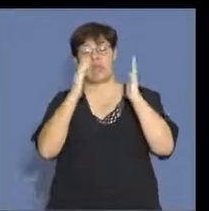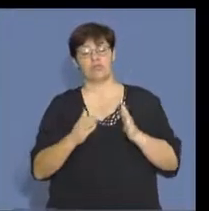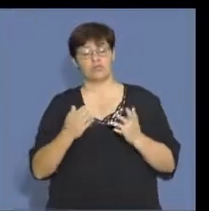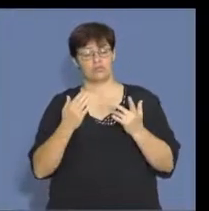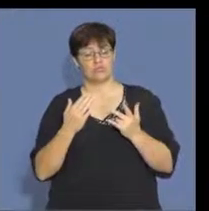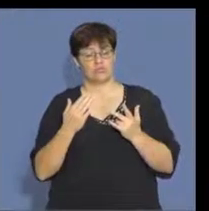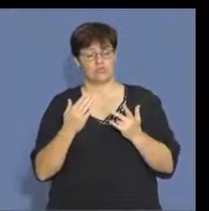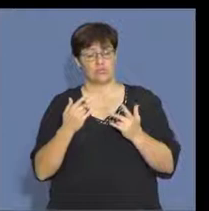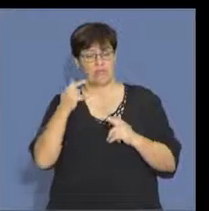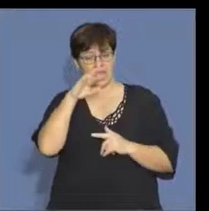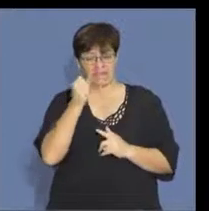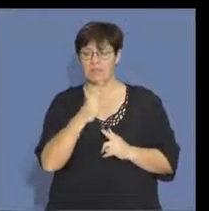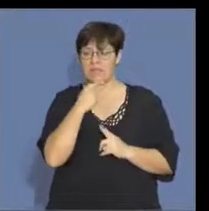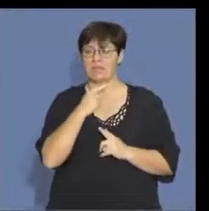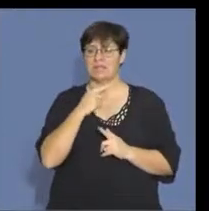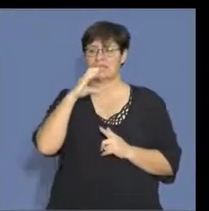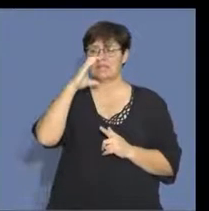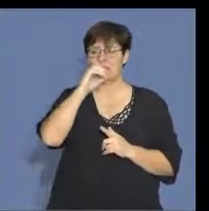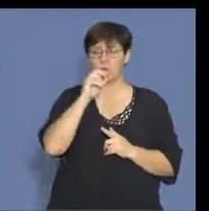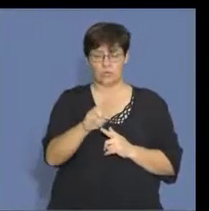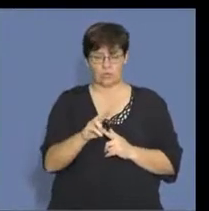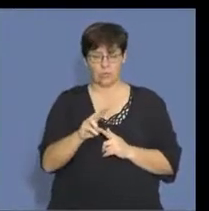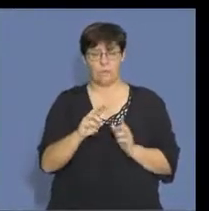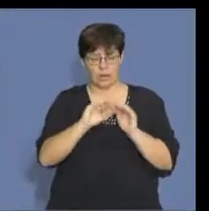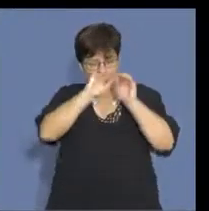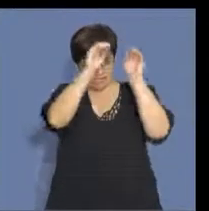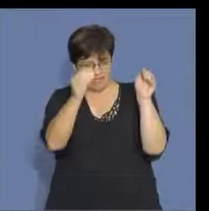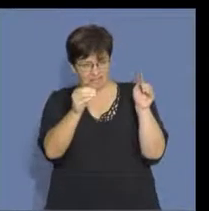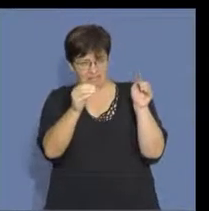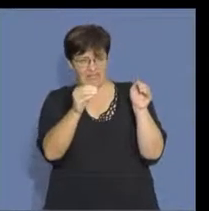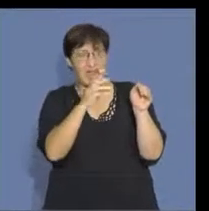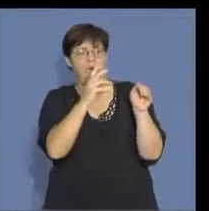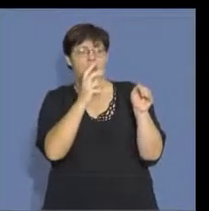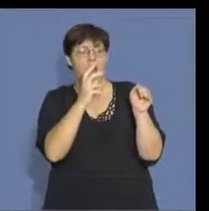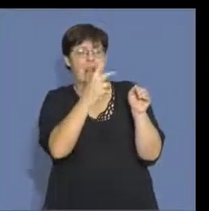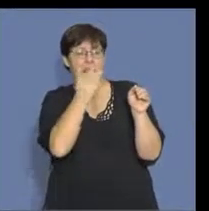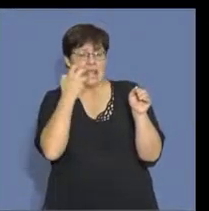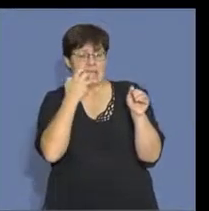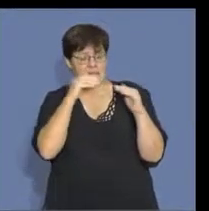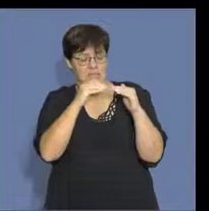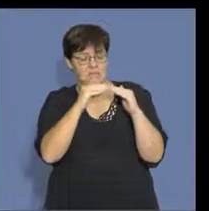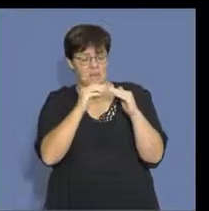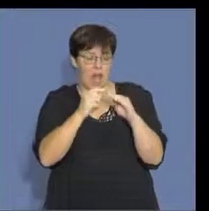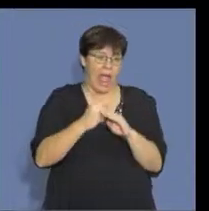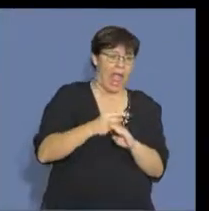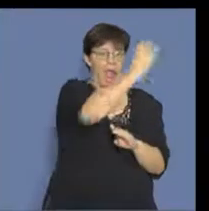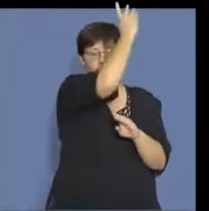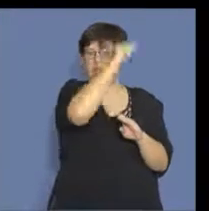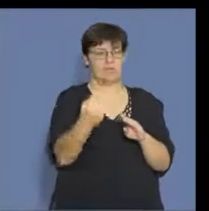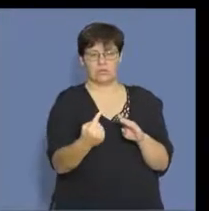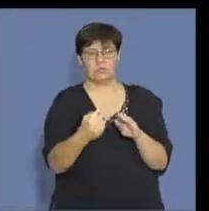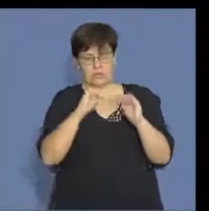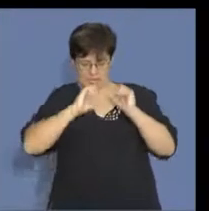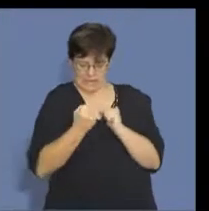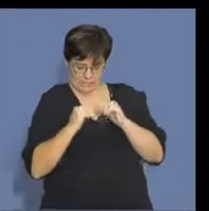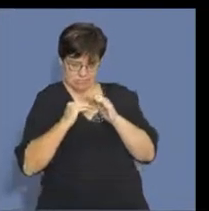which is carbon dioxide, traps the heat of the Earth. And that causes less heat from being